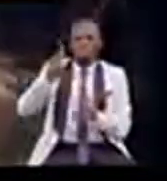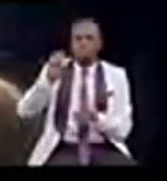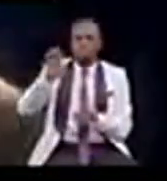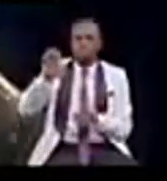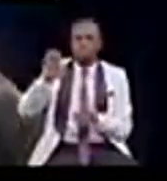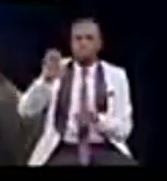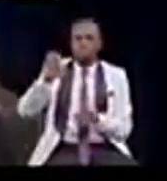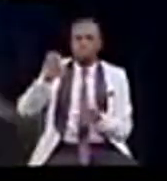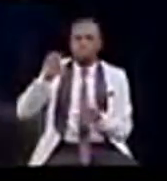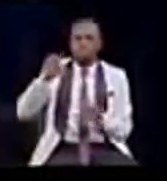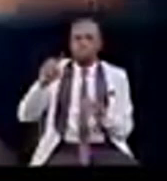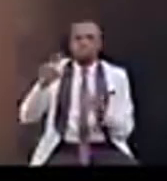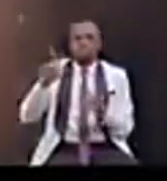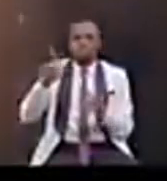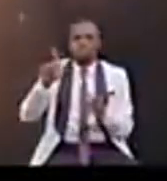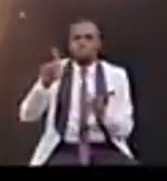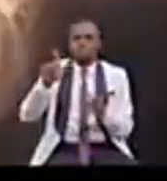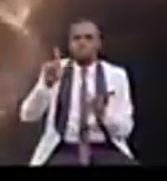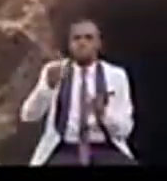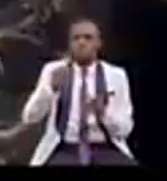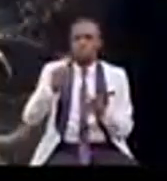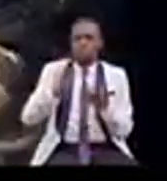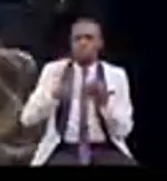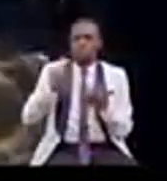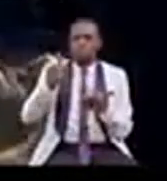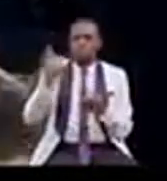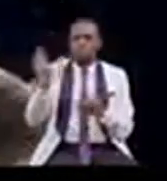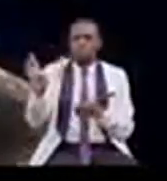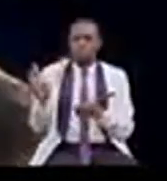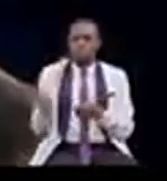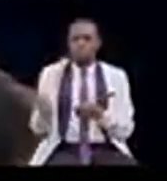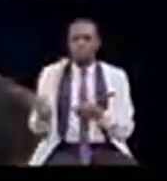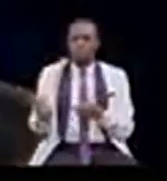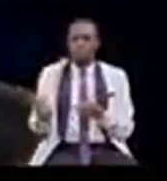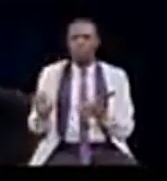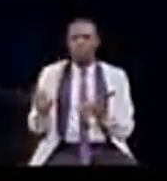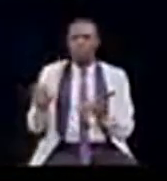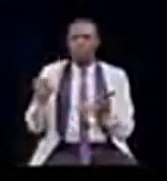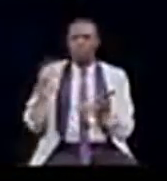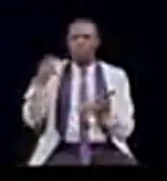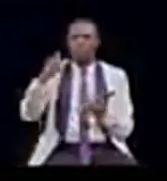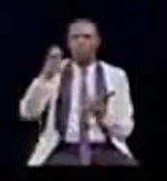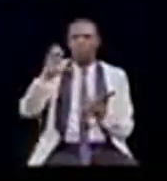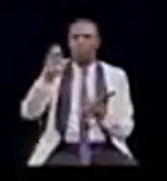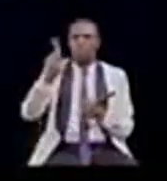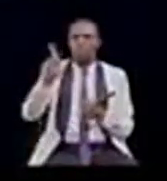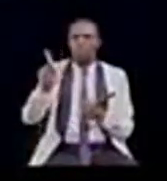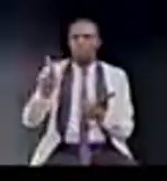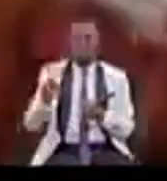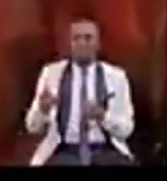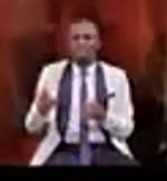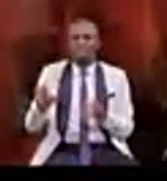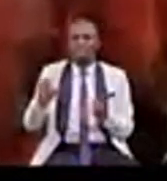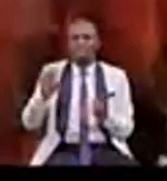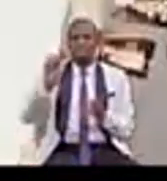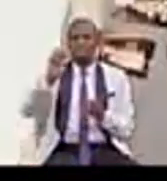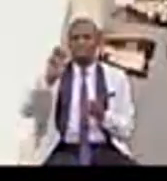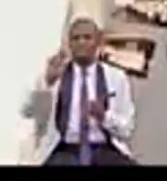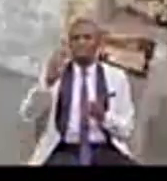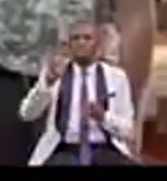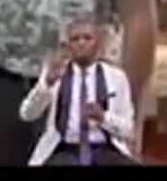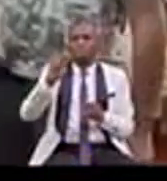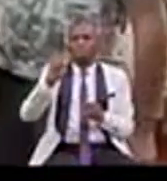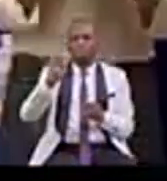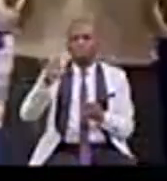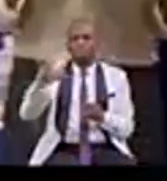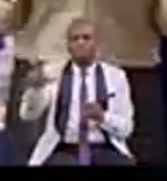2023, 1600 hours GMT daily. It's a double dose, GCK and the December retreats. For the youths